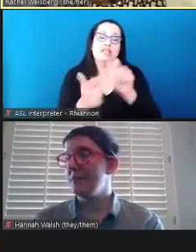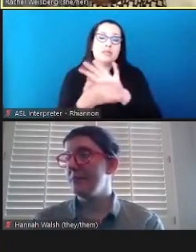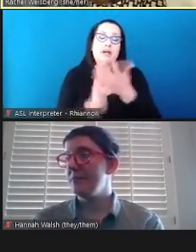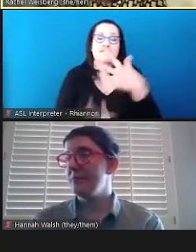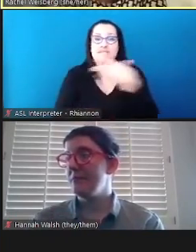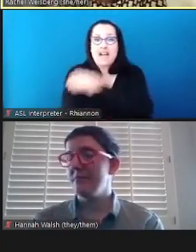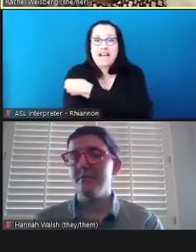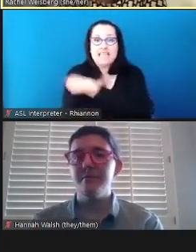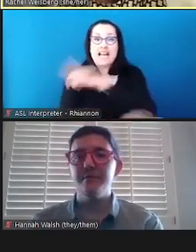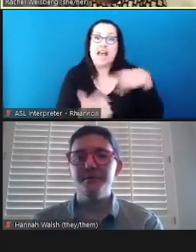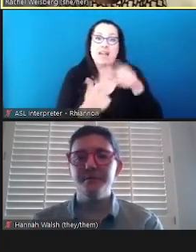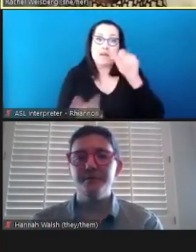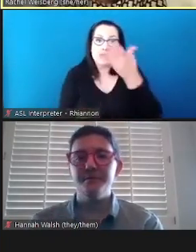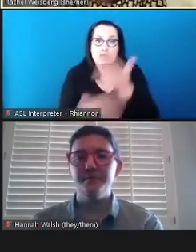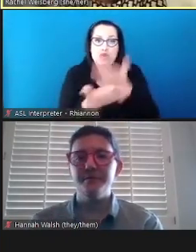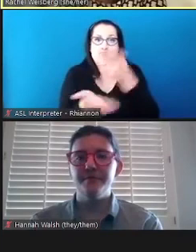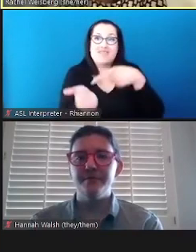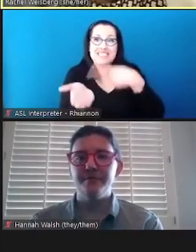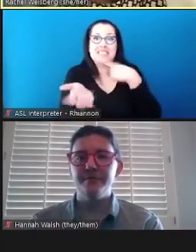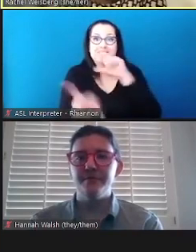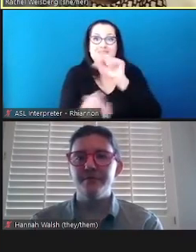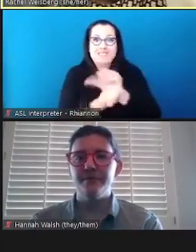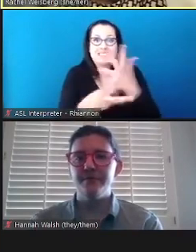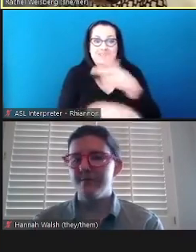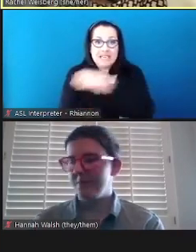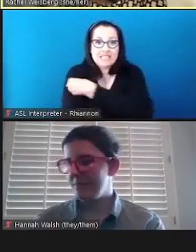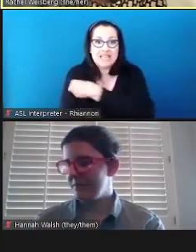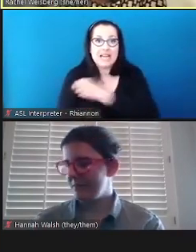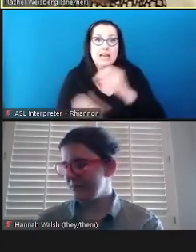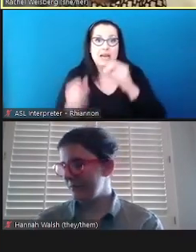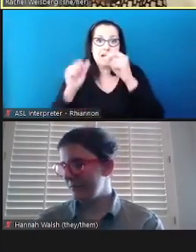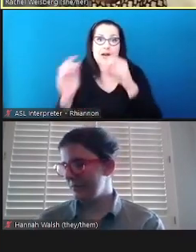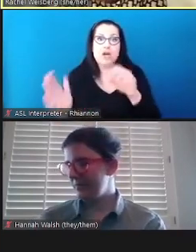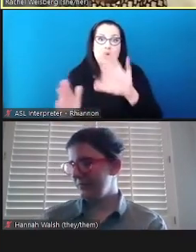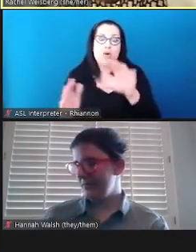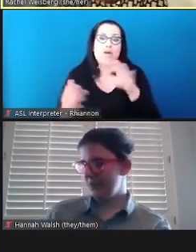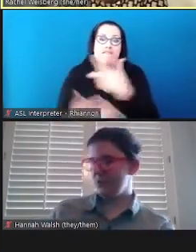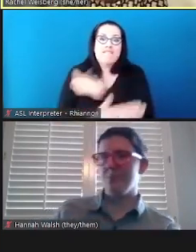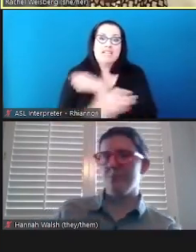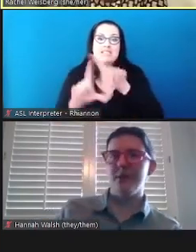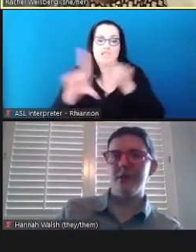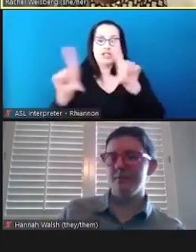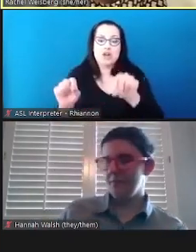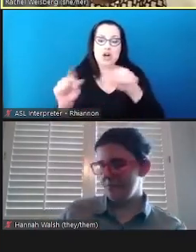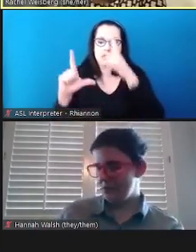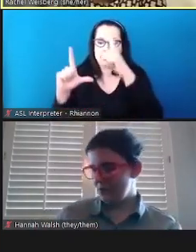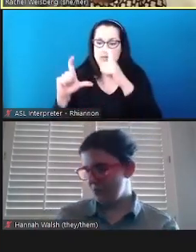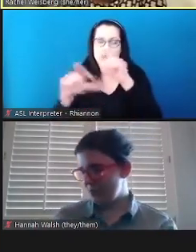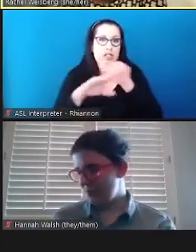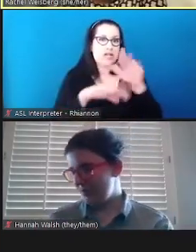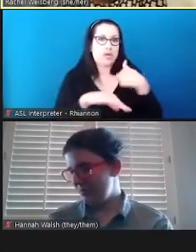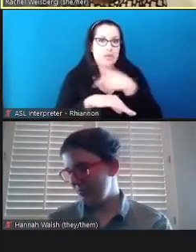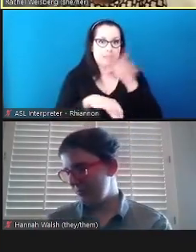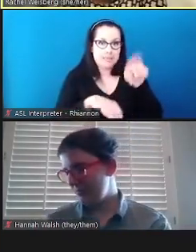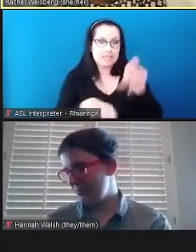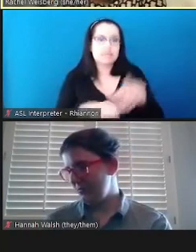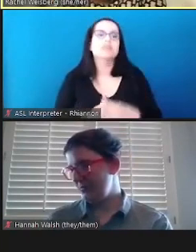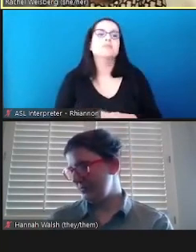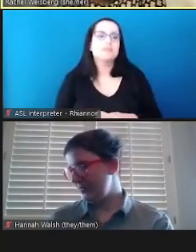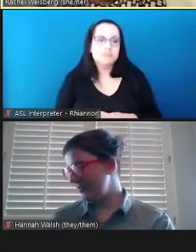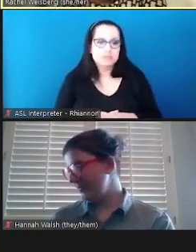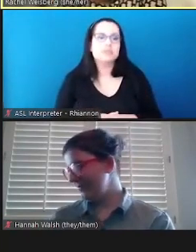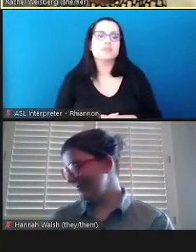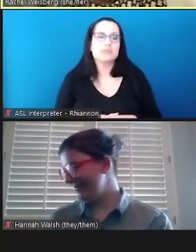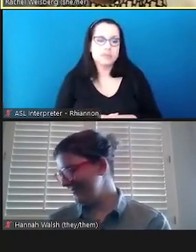to prove it that you got vaccinated. You just take a picture of your vaccine card and send it to us. And I think this is something that, you